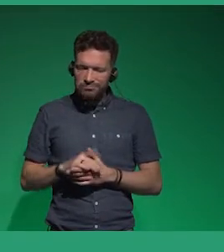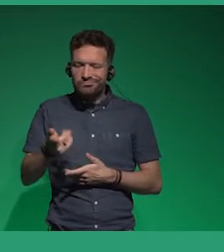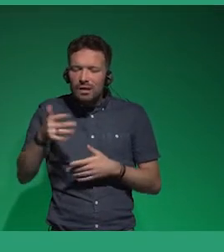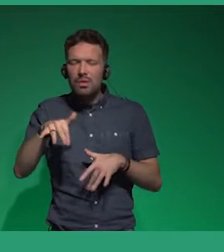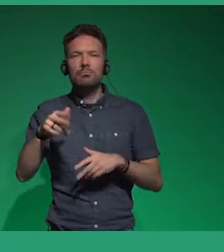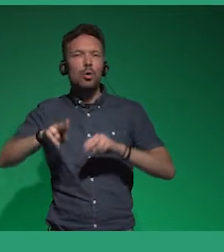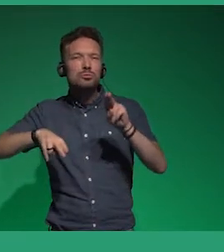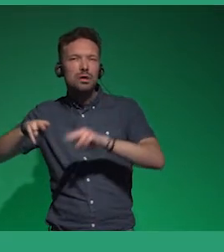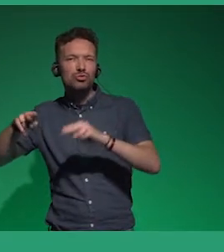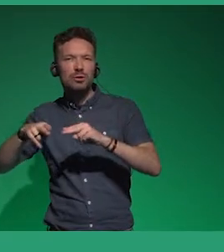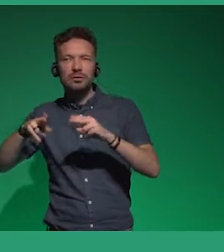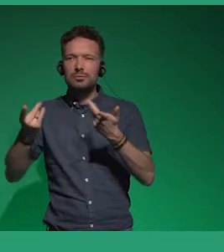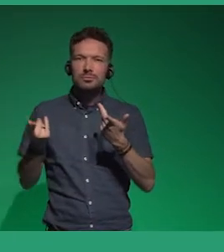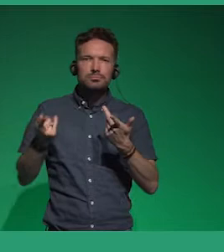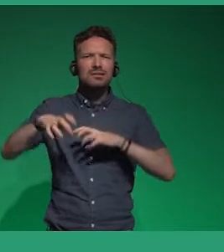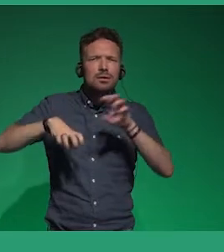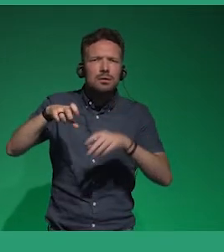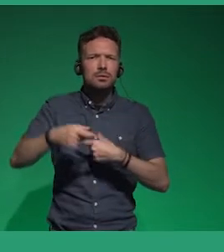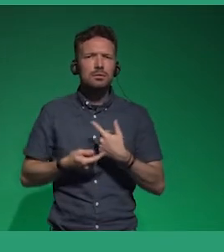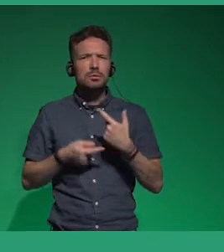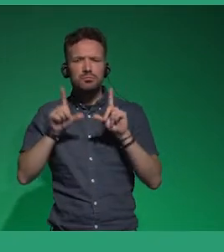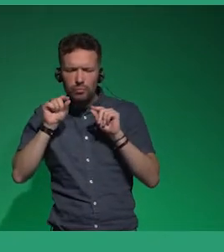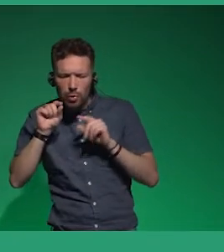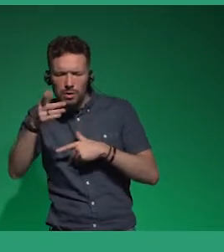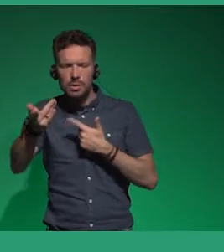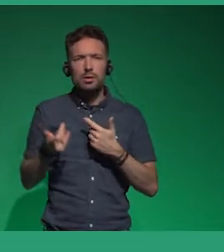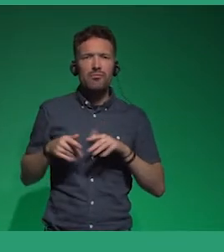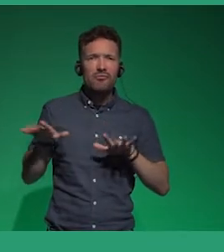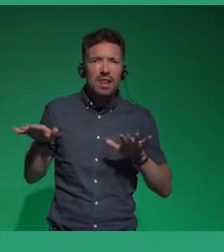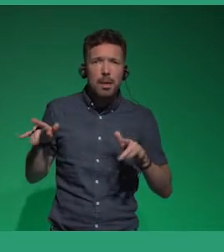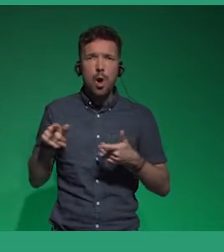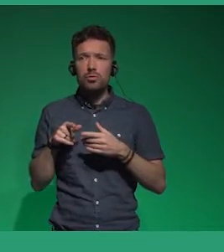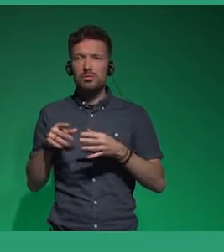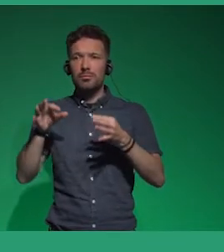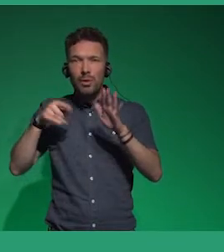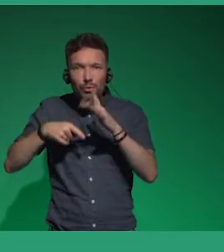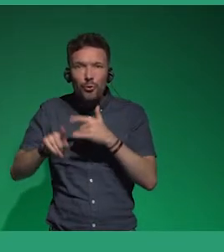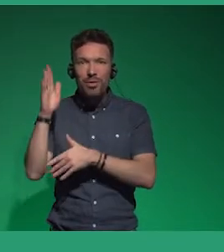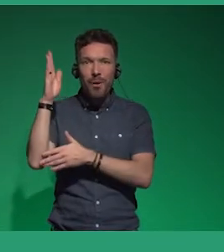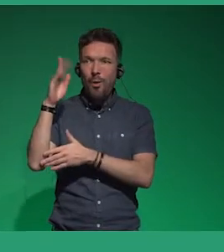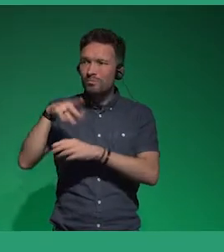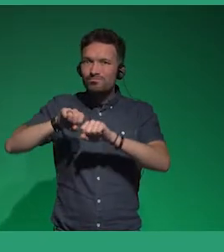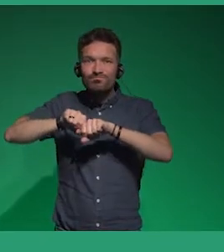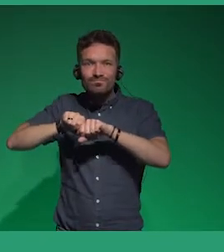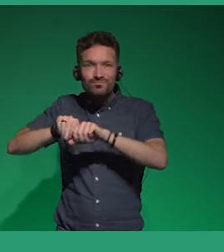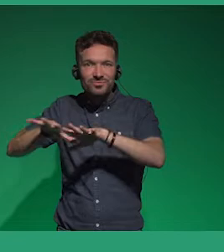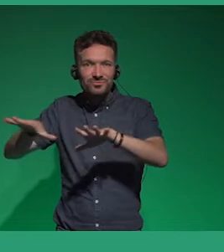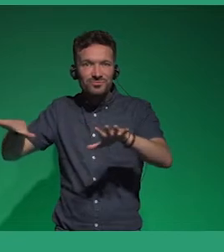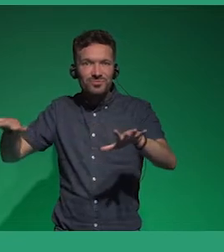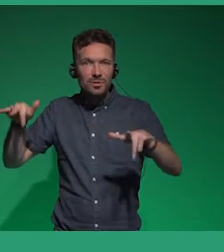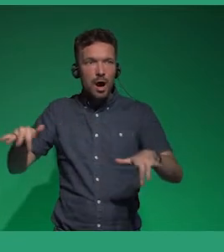we looked at. We can still maintain pretty high yields, and farmers would have an option to